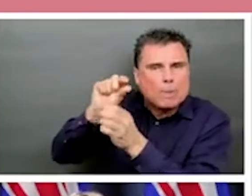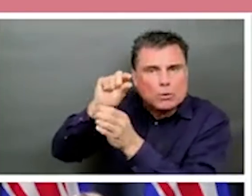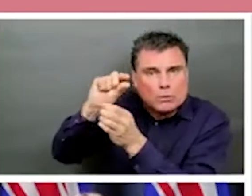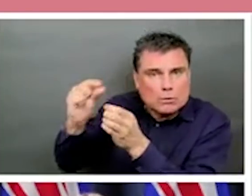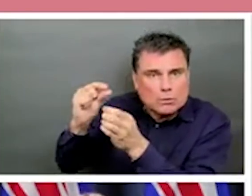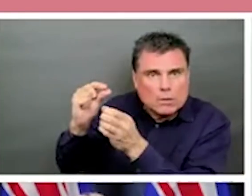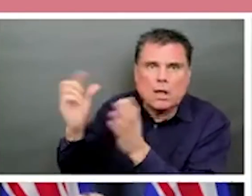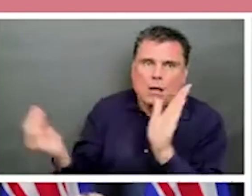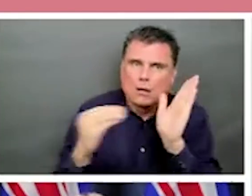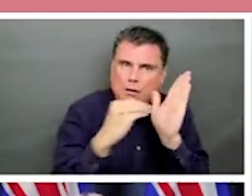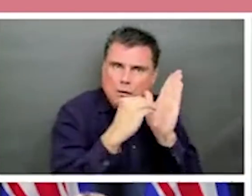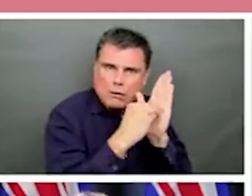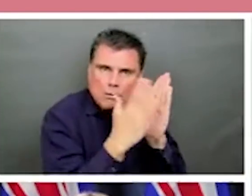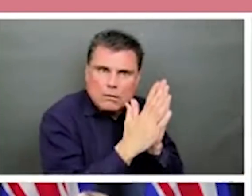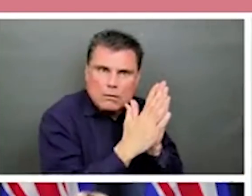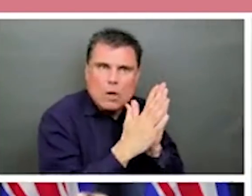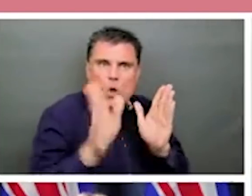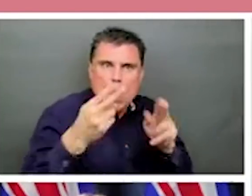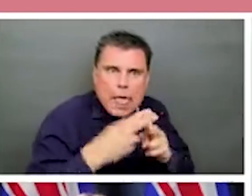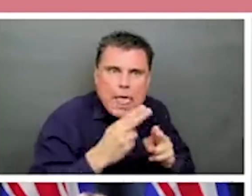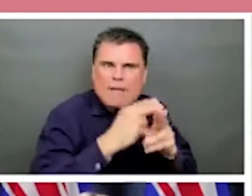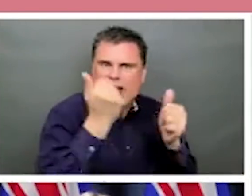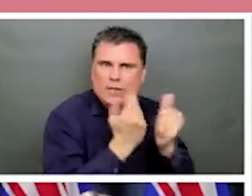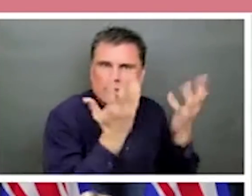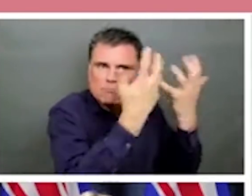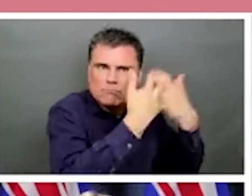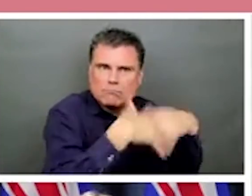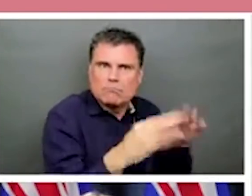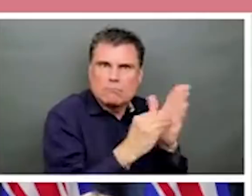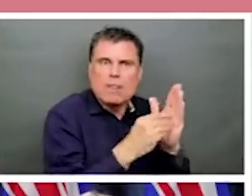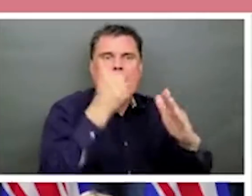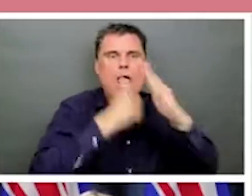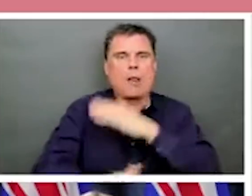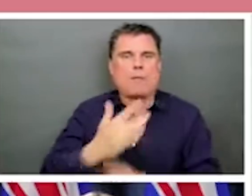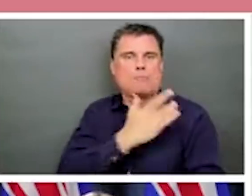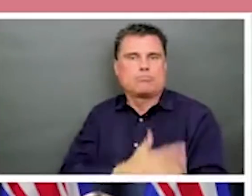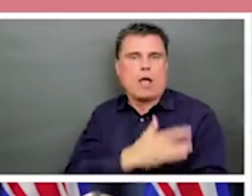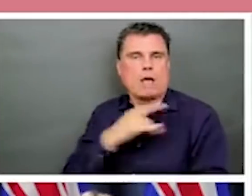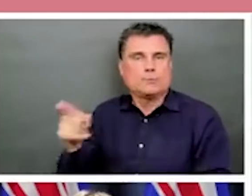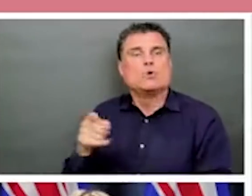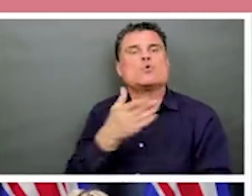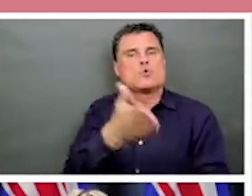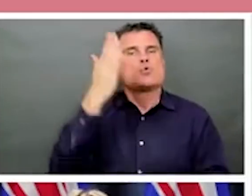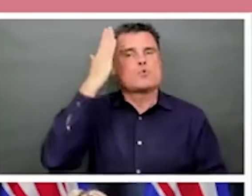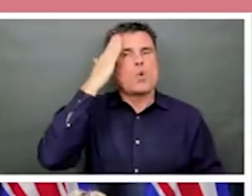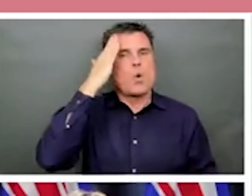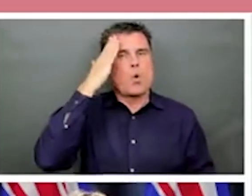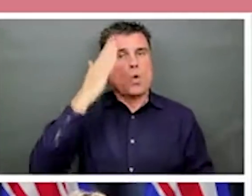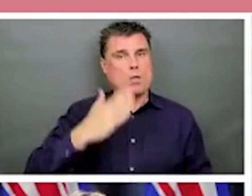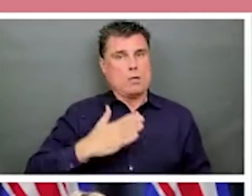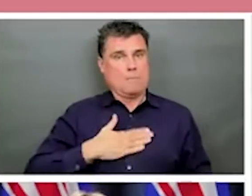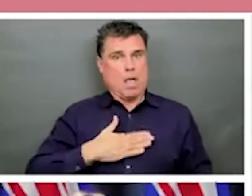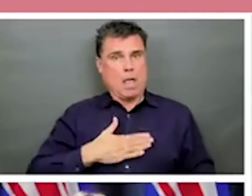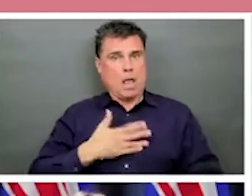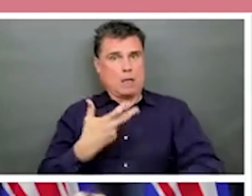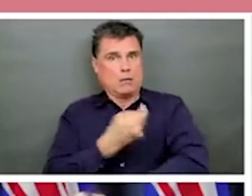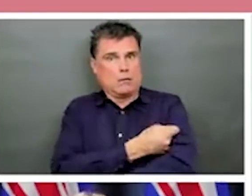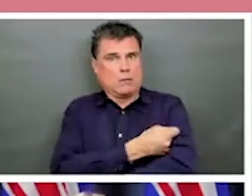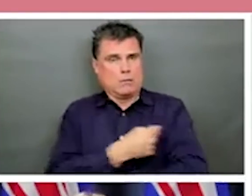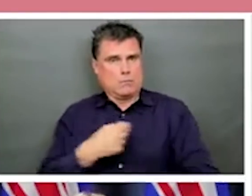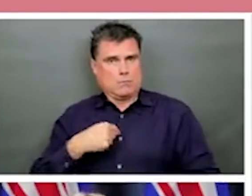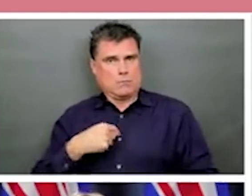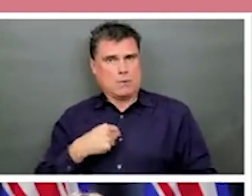registry, not only so that you have a record of what vaccine you received and when, but it's an important part of our